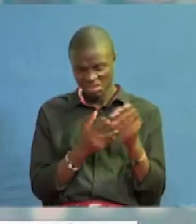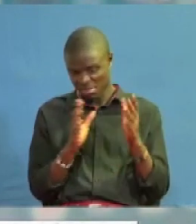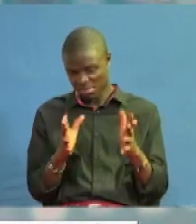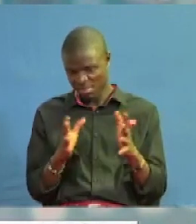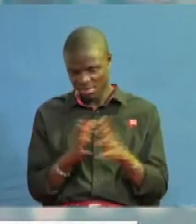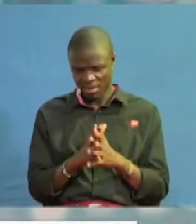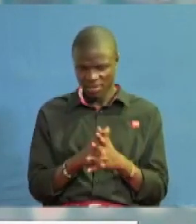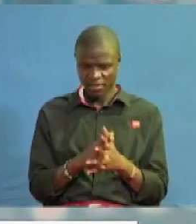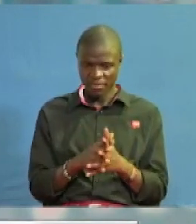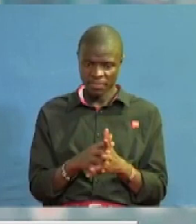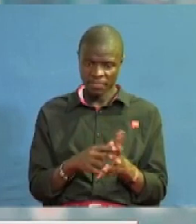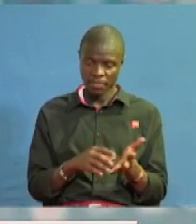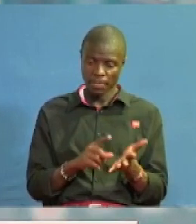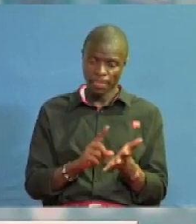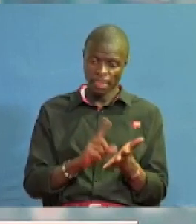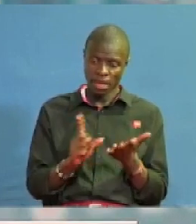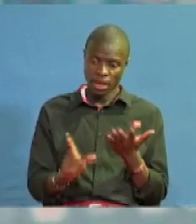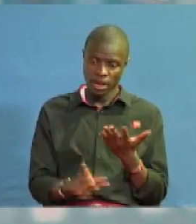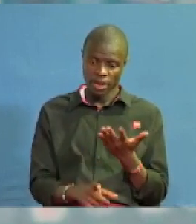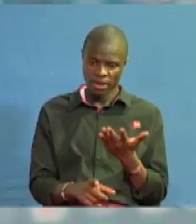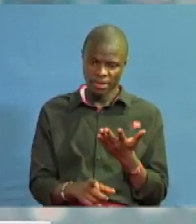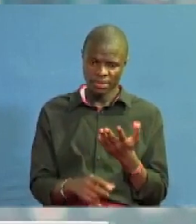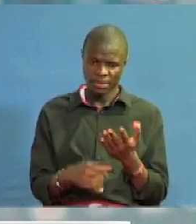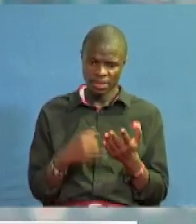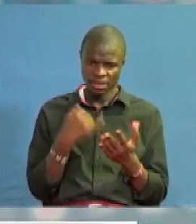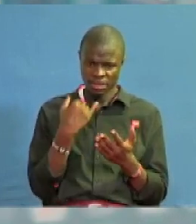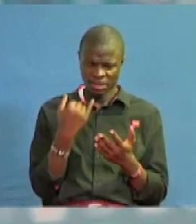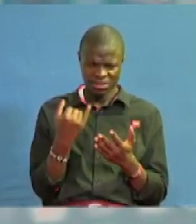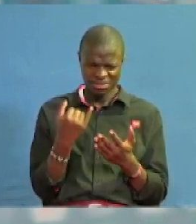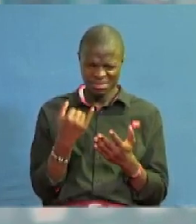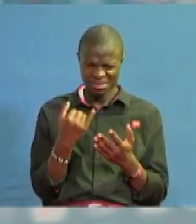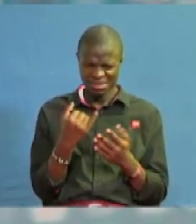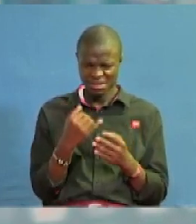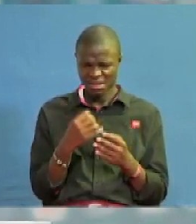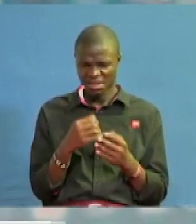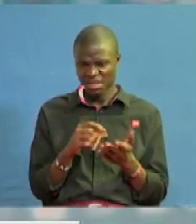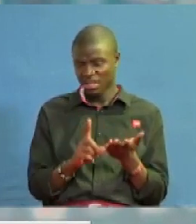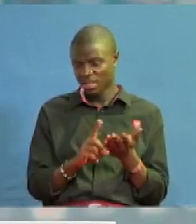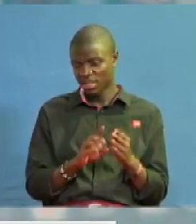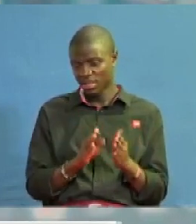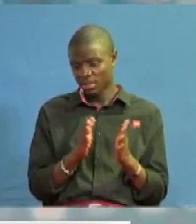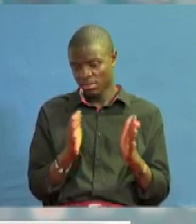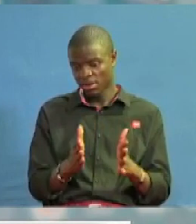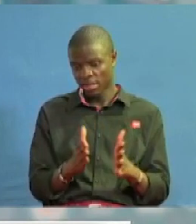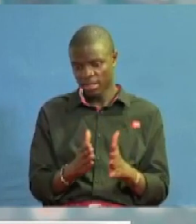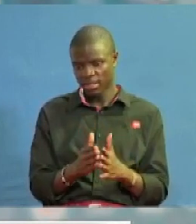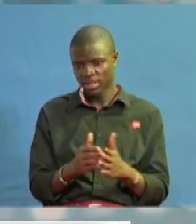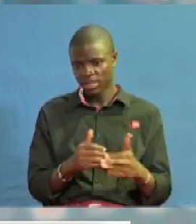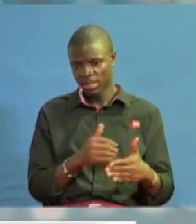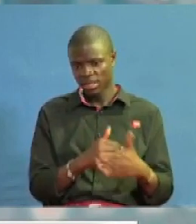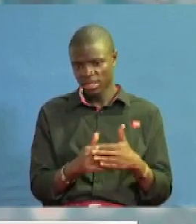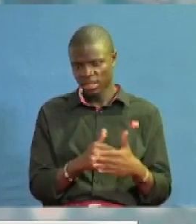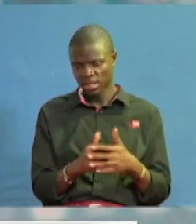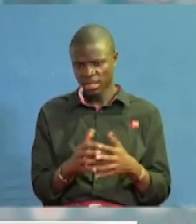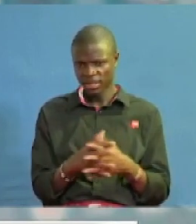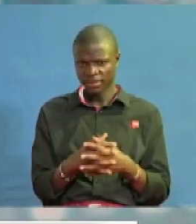that the minimum number of shares you can buy in a company is 100. All right. Okay? Is 100. So let's